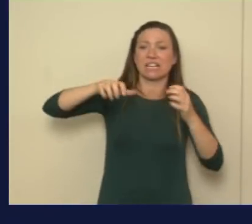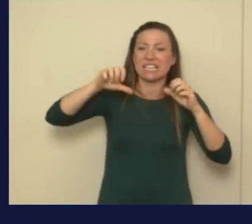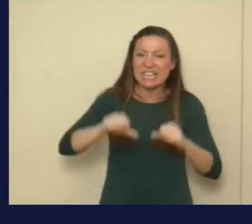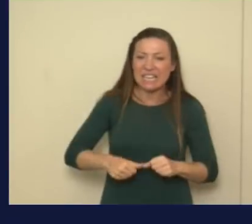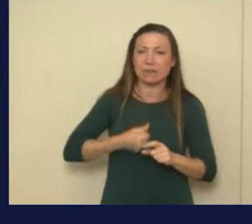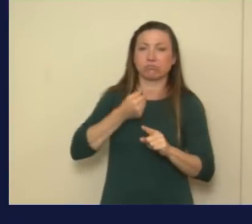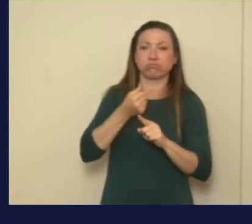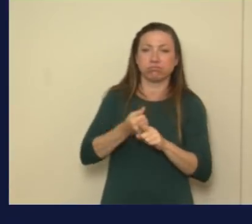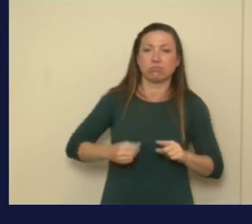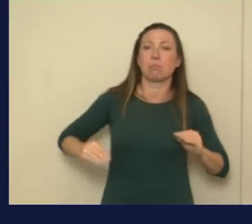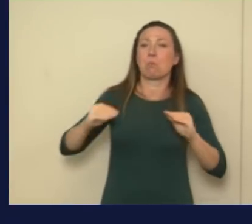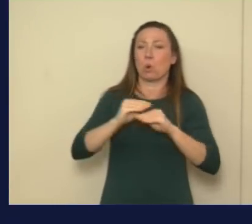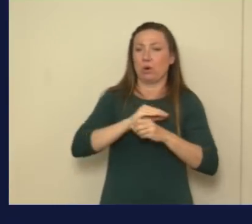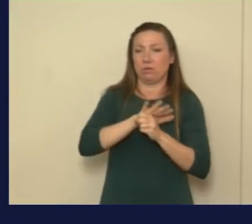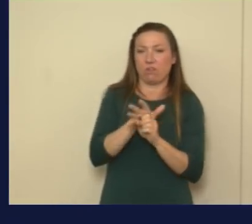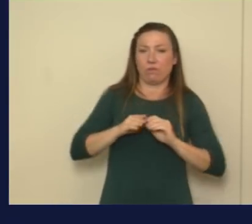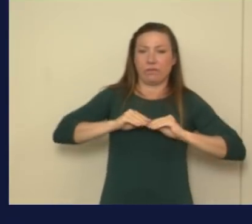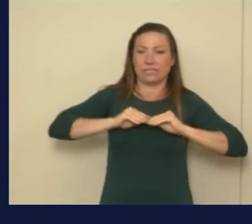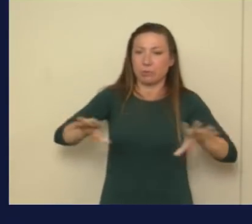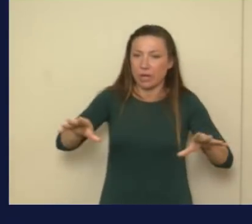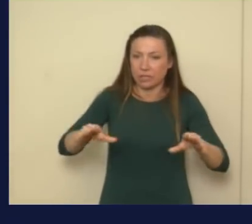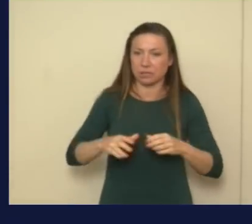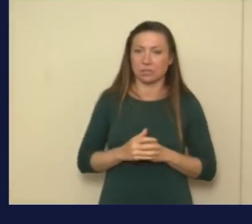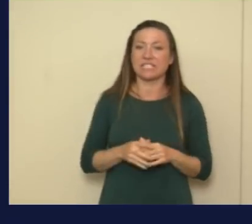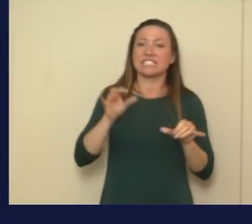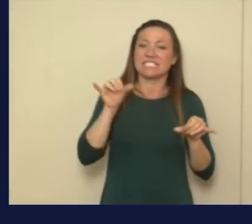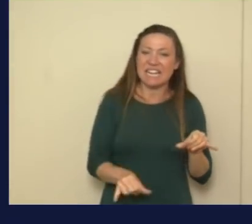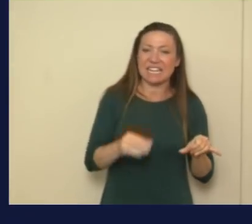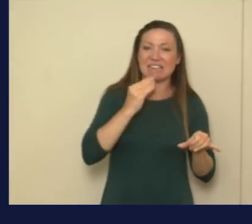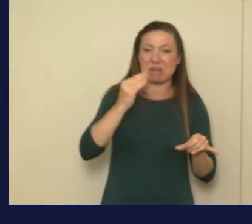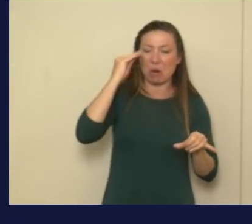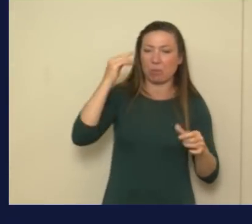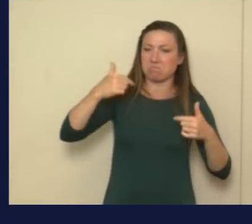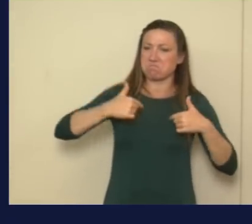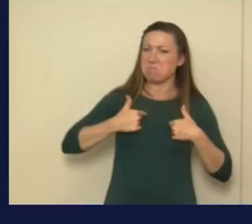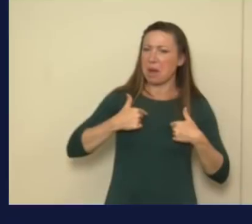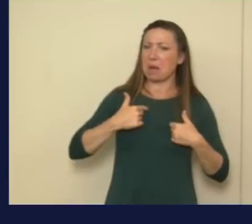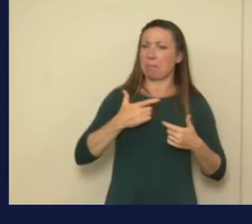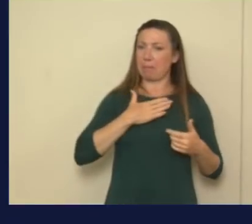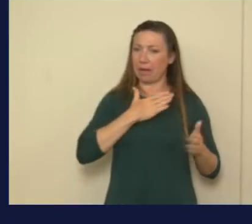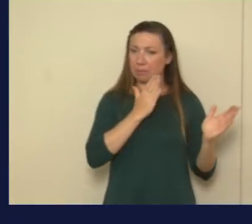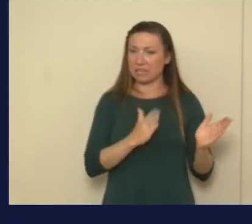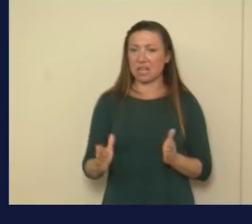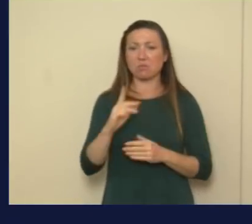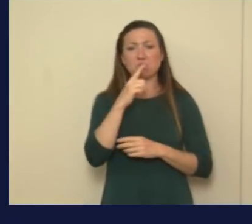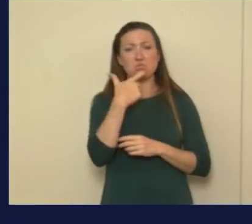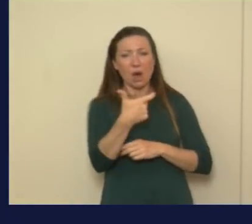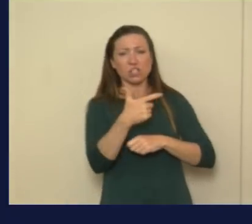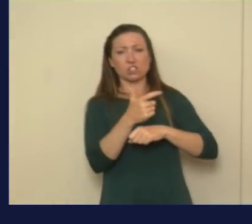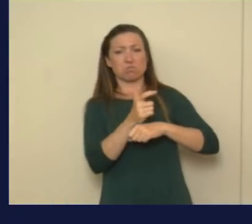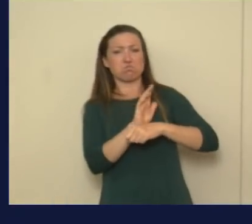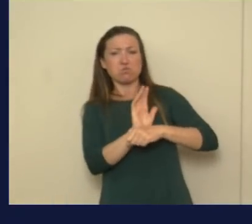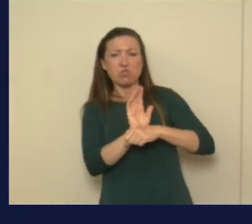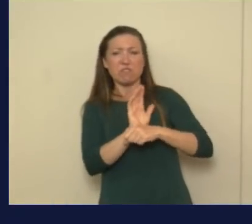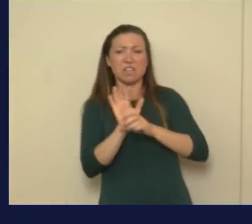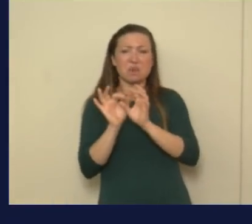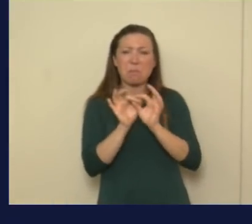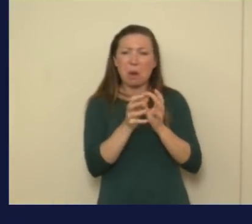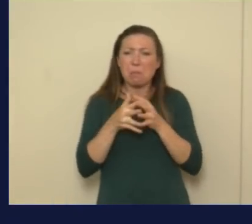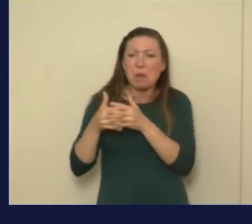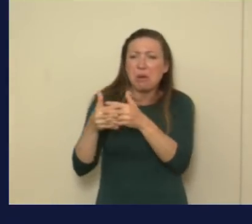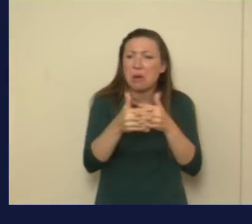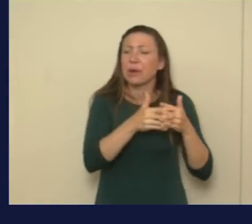I plan on, watching a patriotic movie and doing everything I can. We're going to do